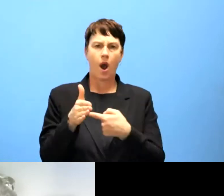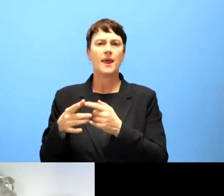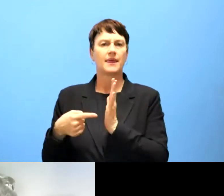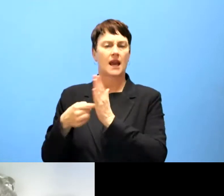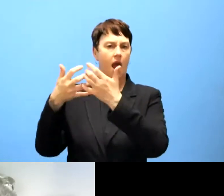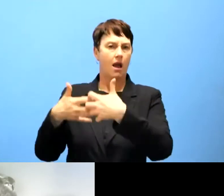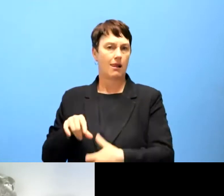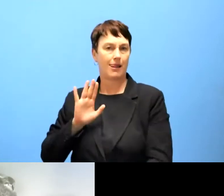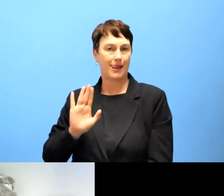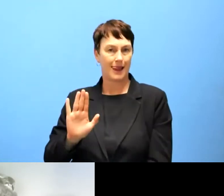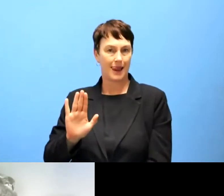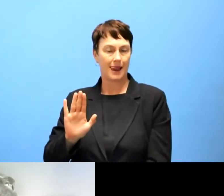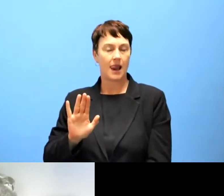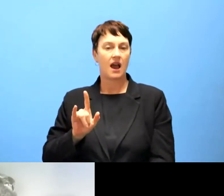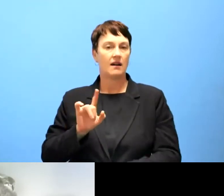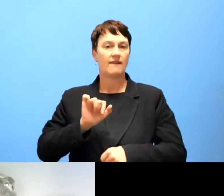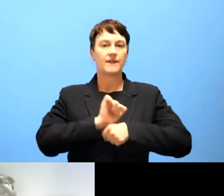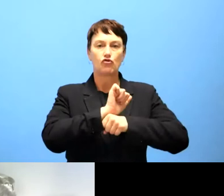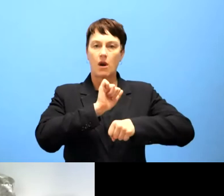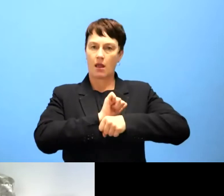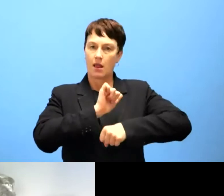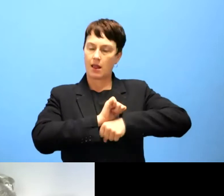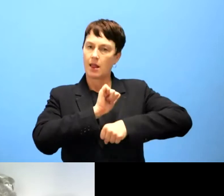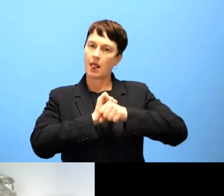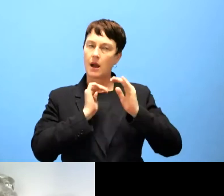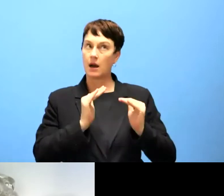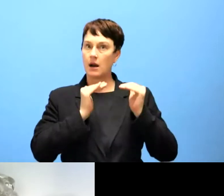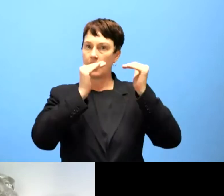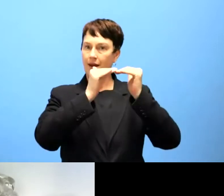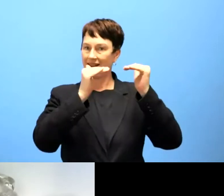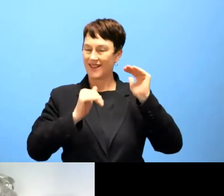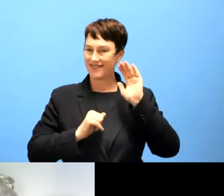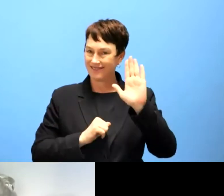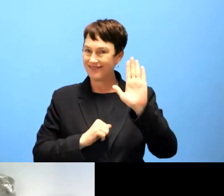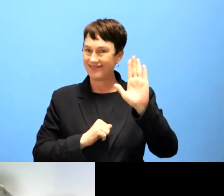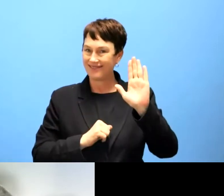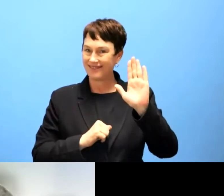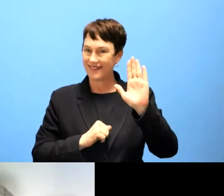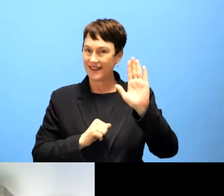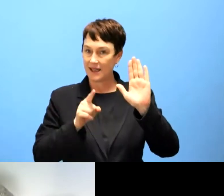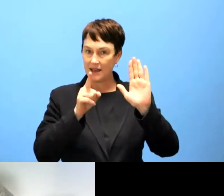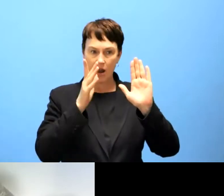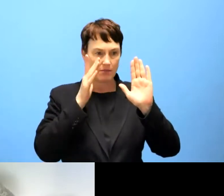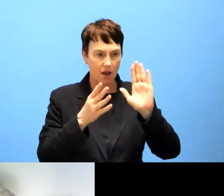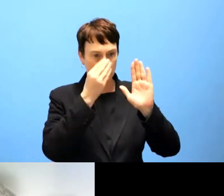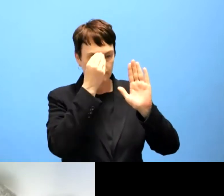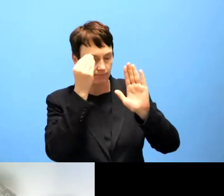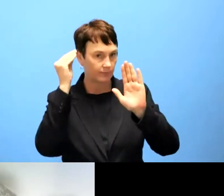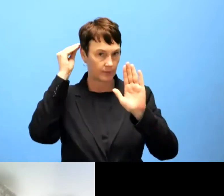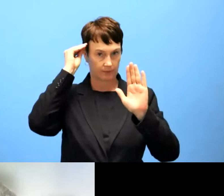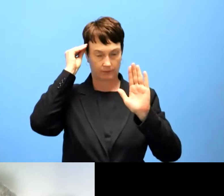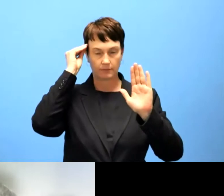a functional, we'll say, a more high level, and we should also keep in mind that there will be